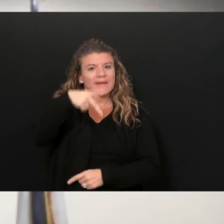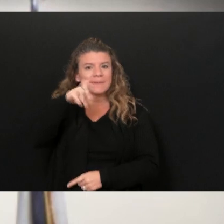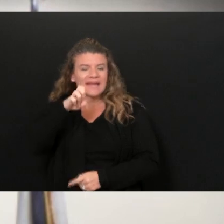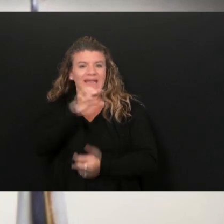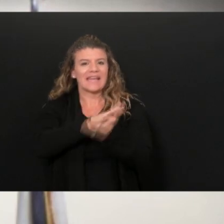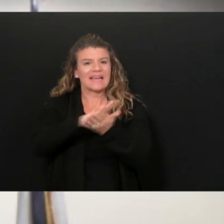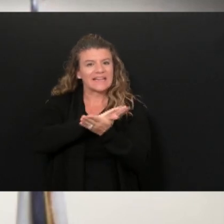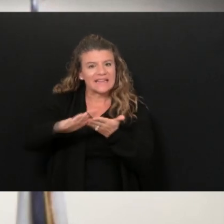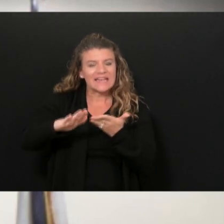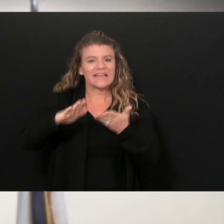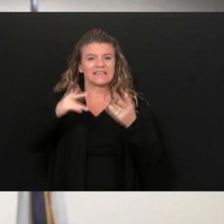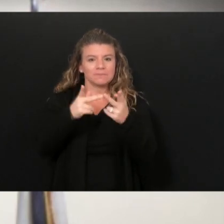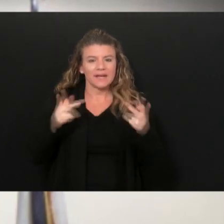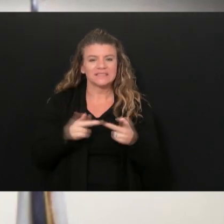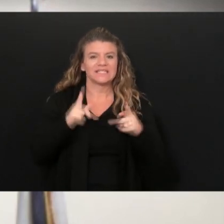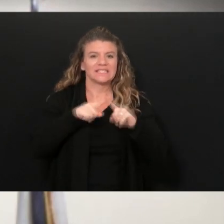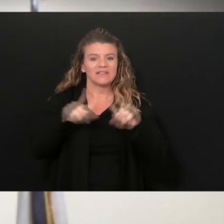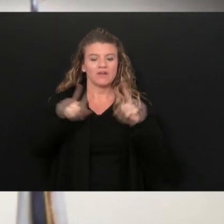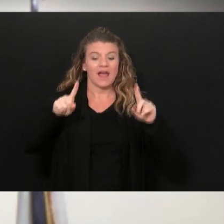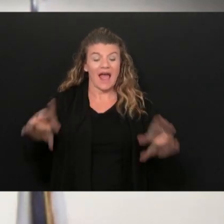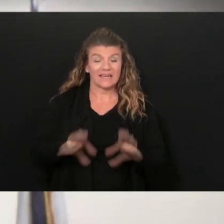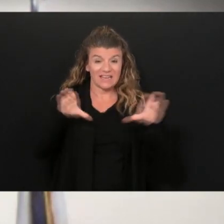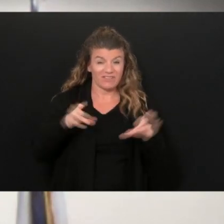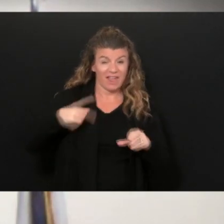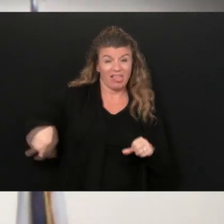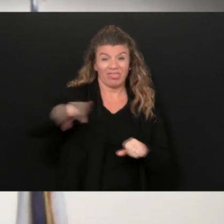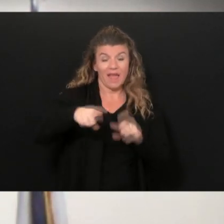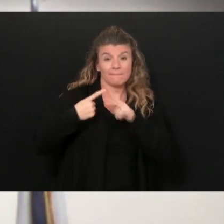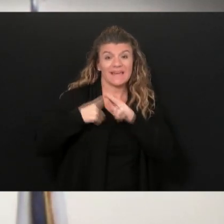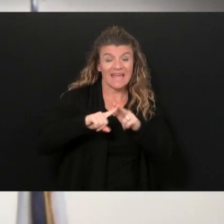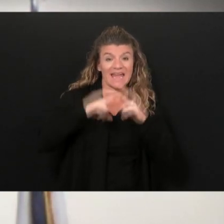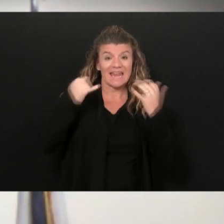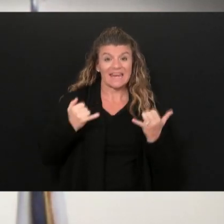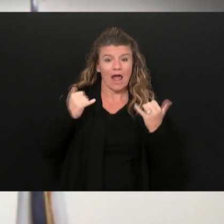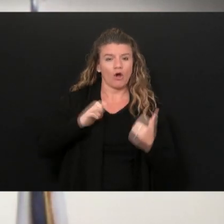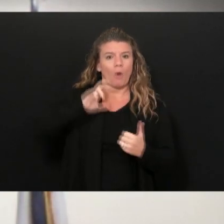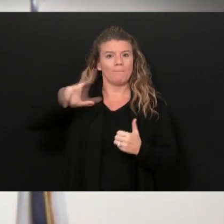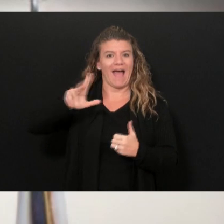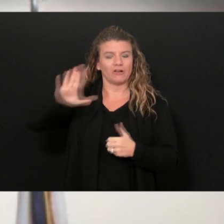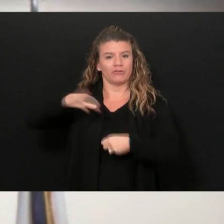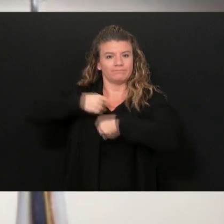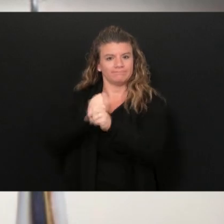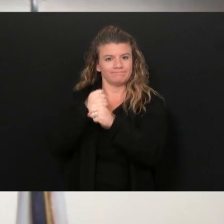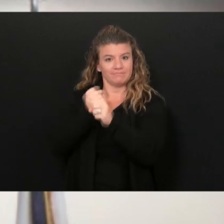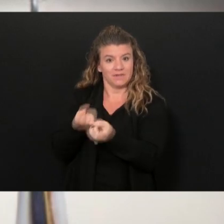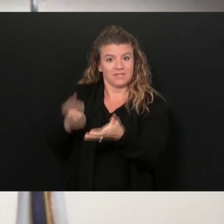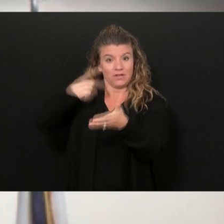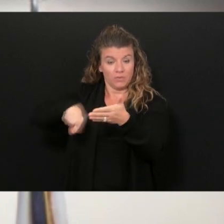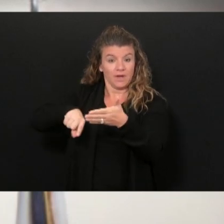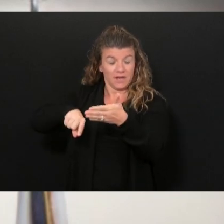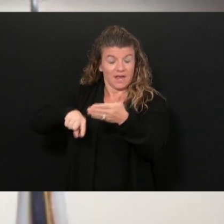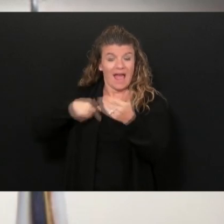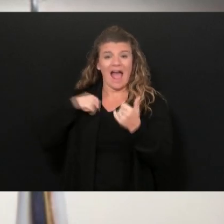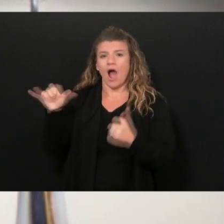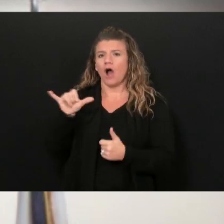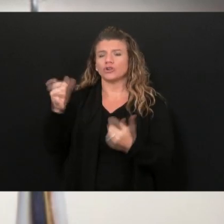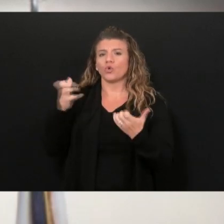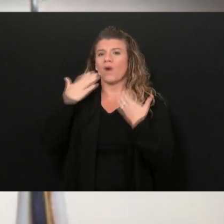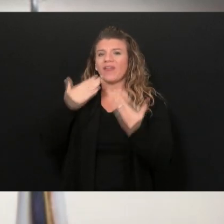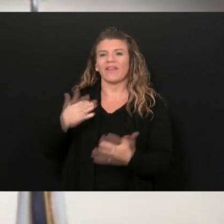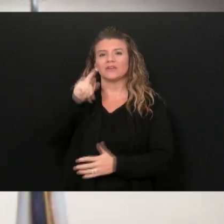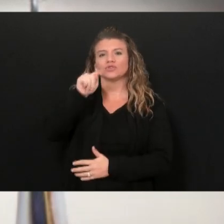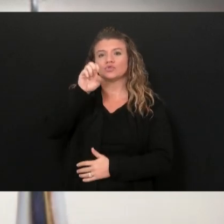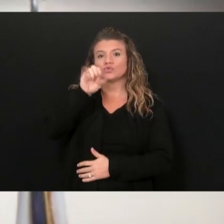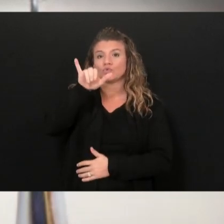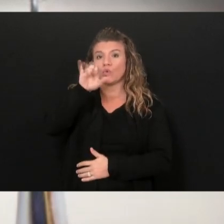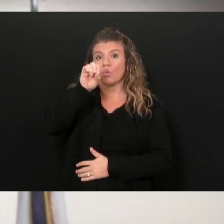sanitization, spacing activities as they begin to go back to production next week. Also want to thank Toyota.